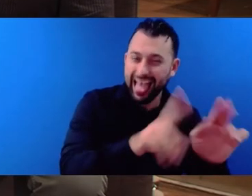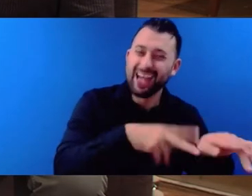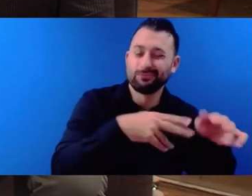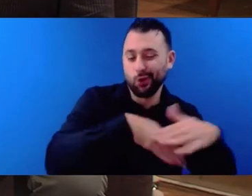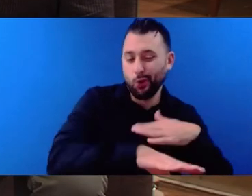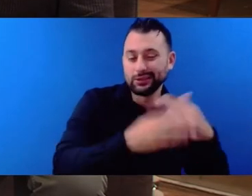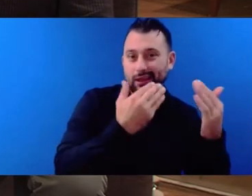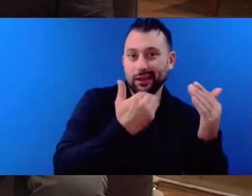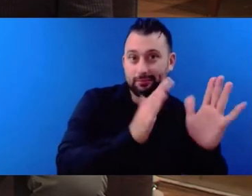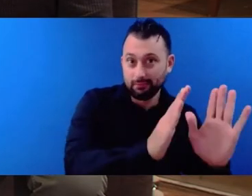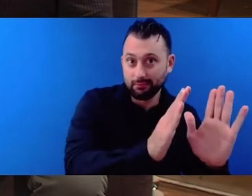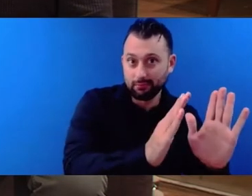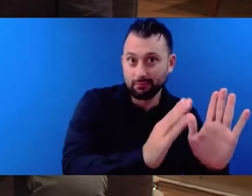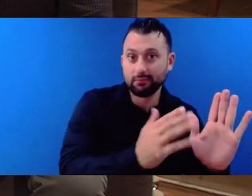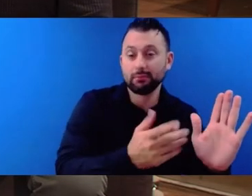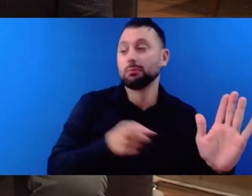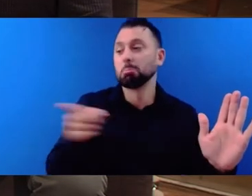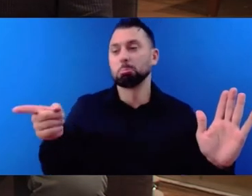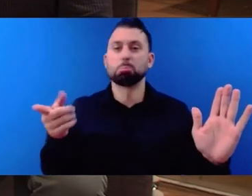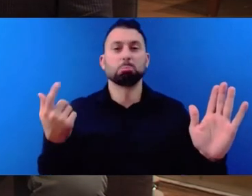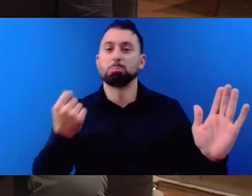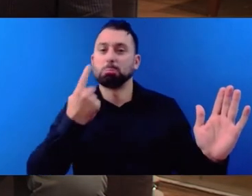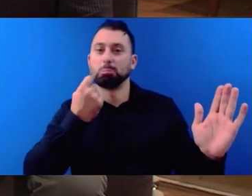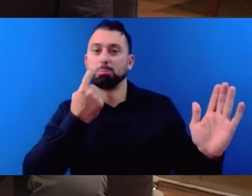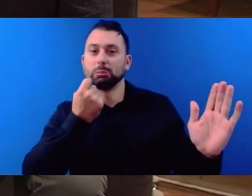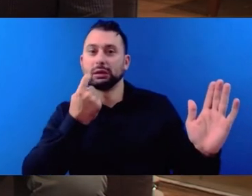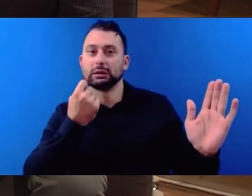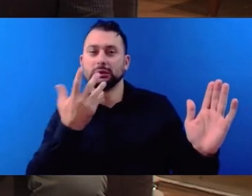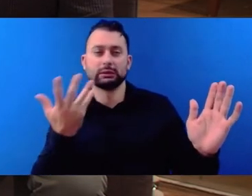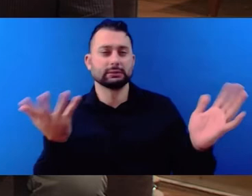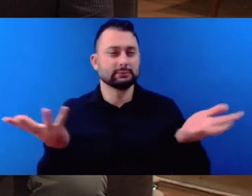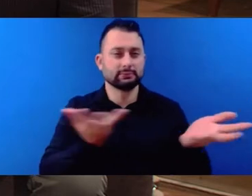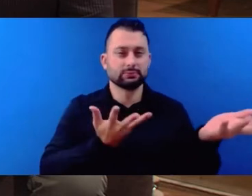individuals take oral medications?